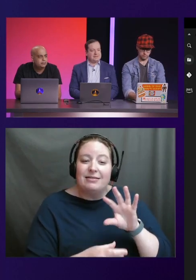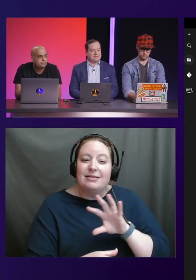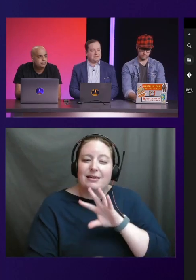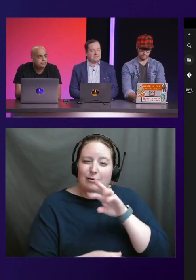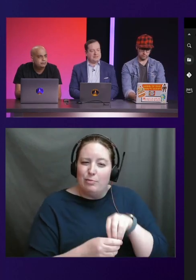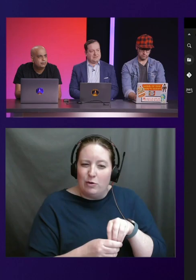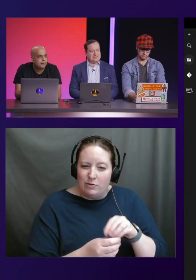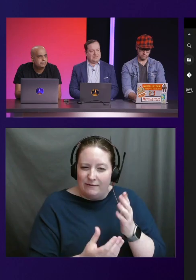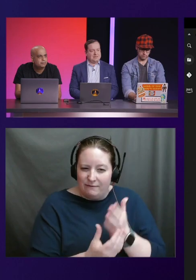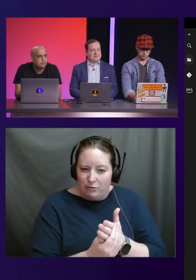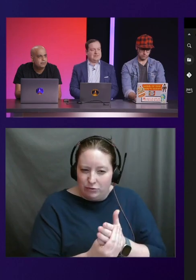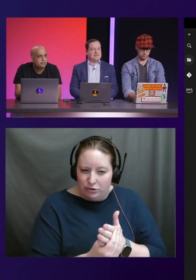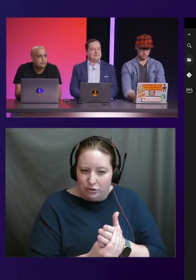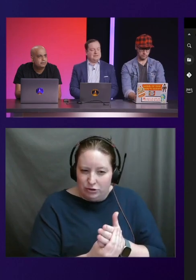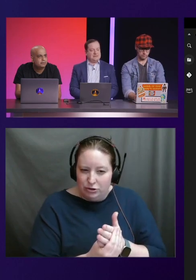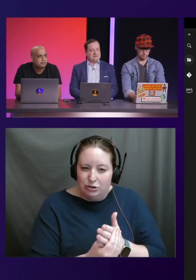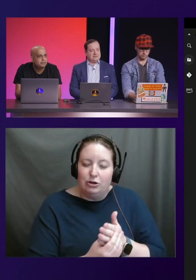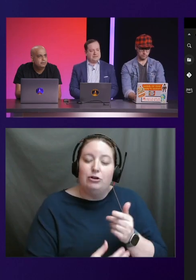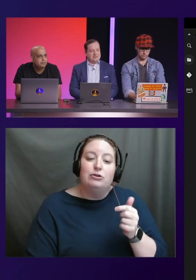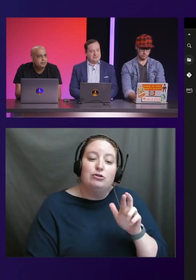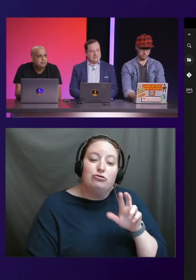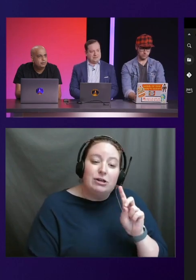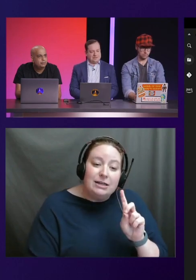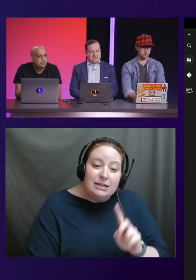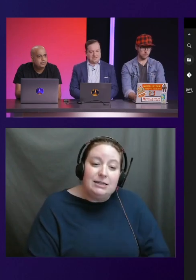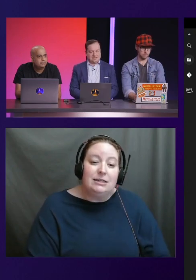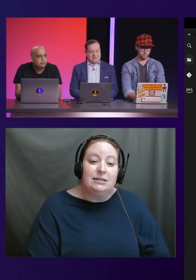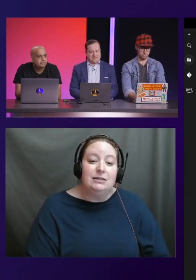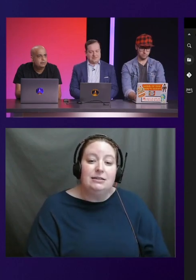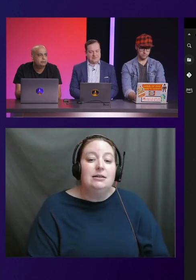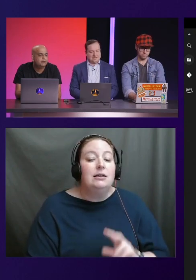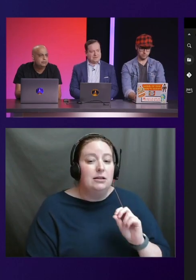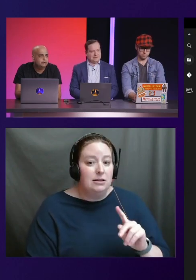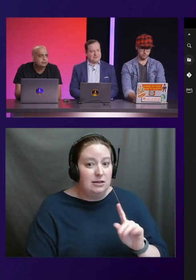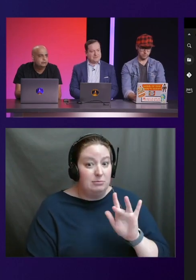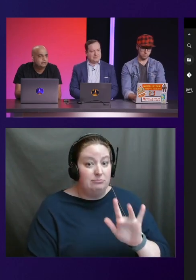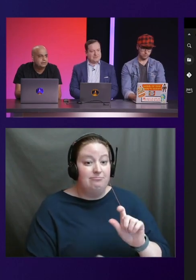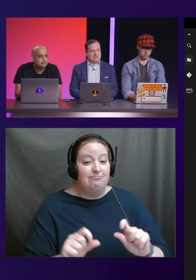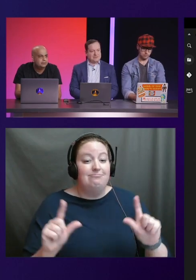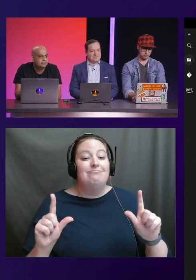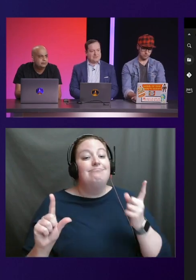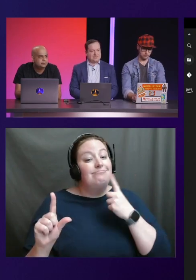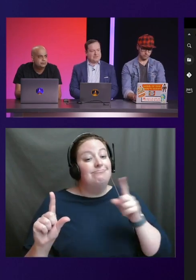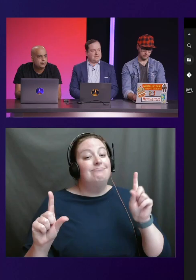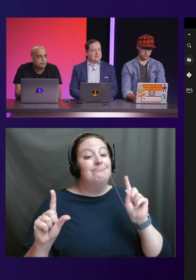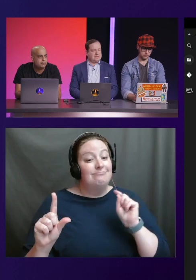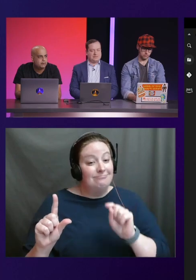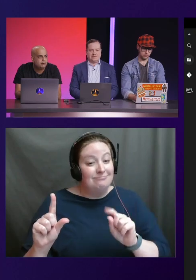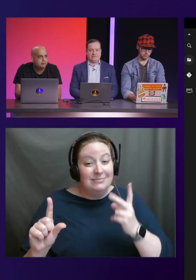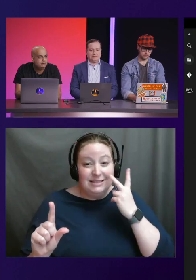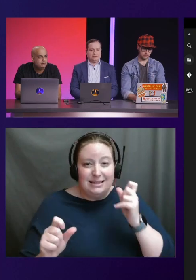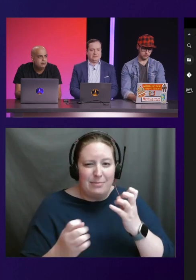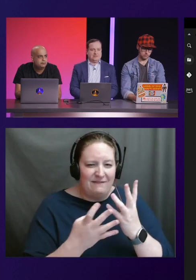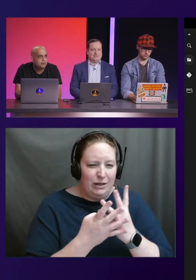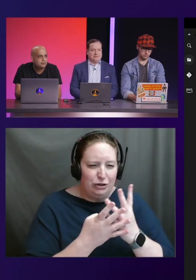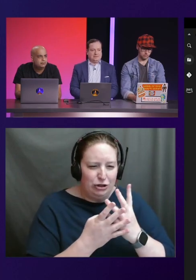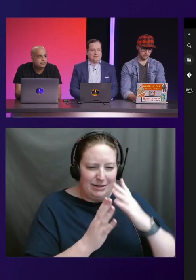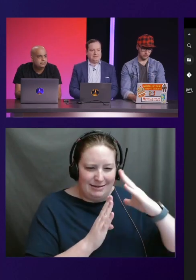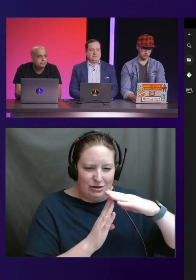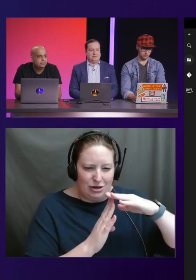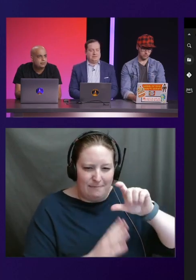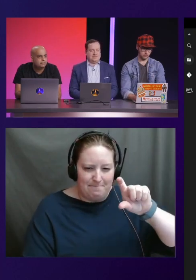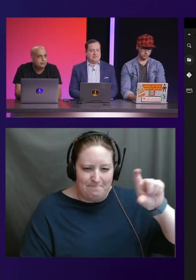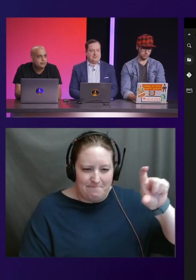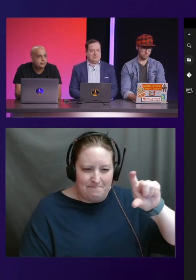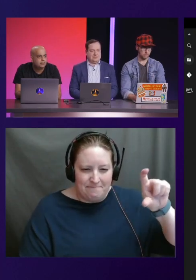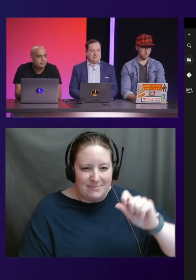grid, and let me open it up. And oh, there we go. So I see my filters up top there. Got the good and